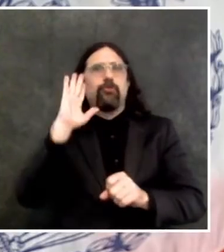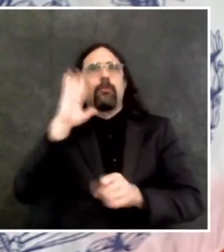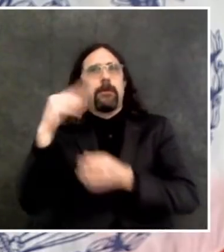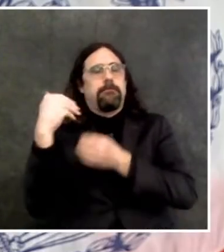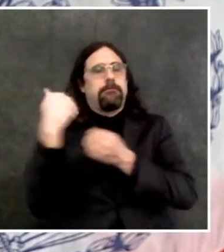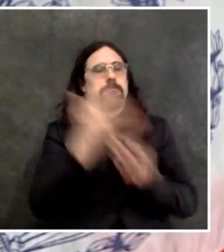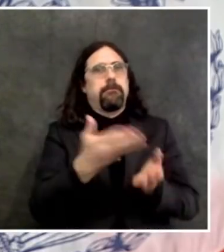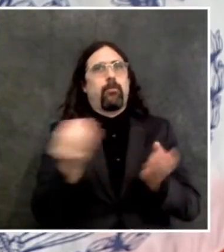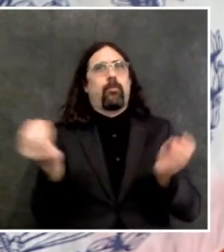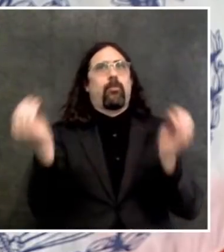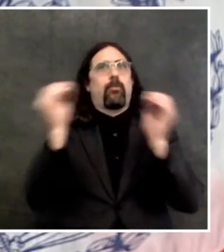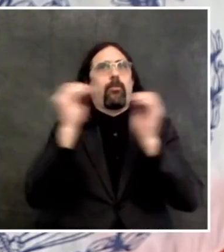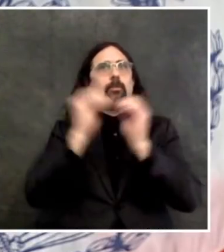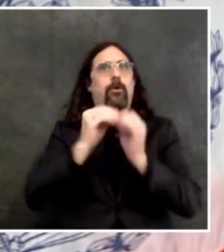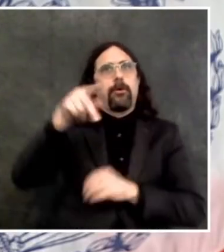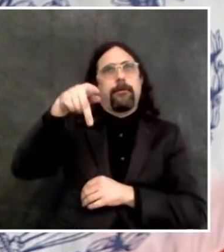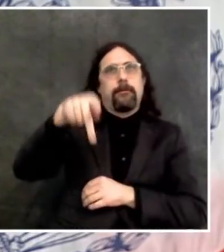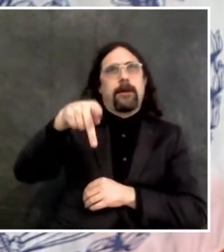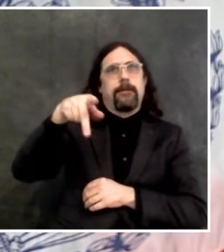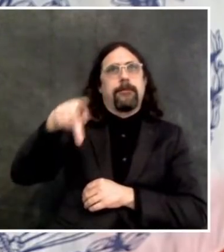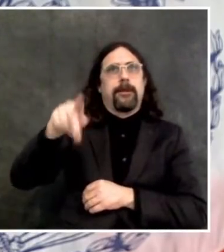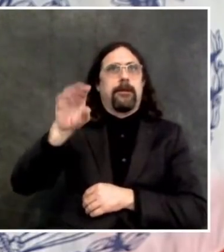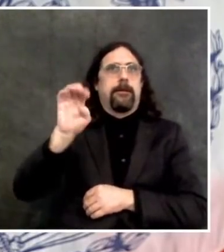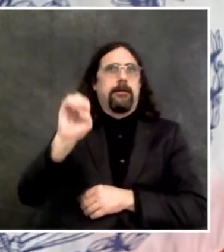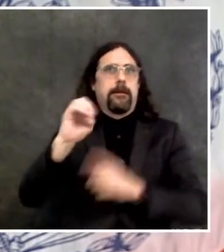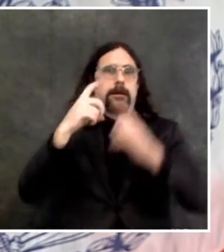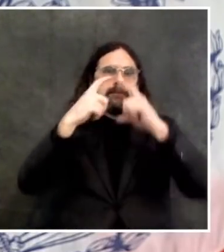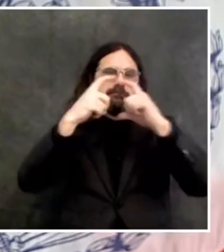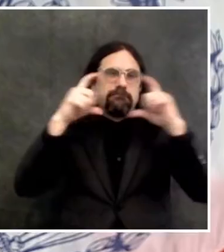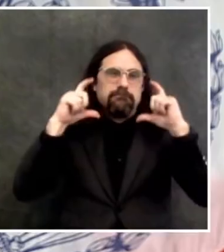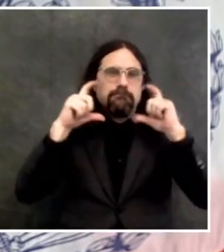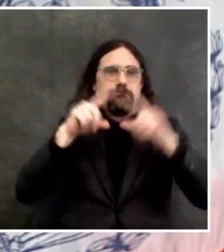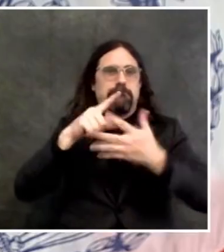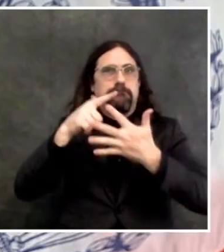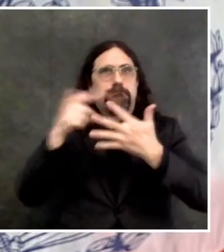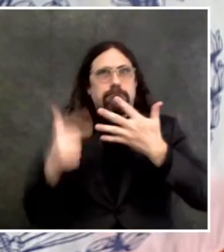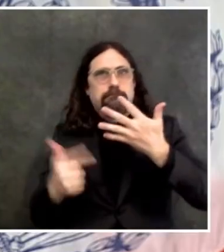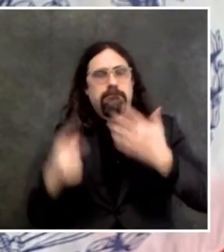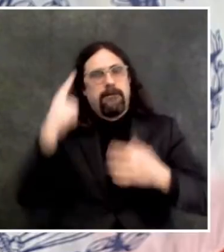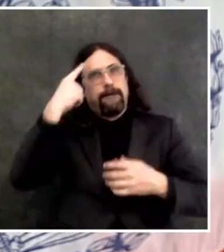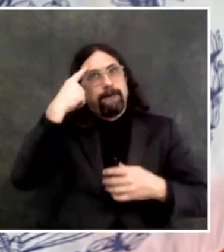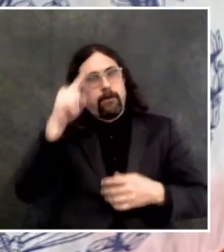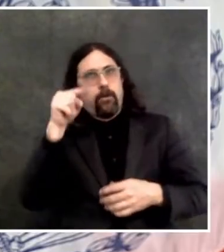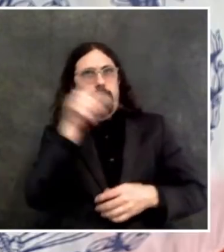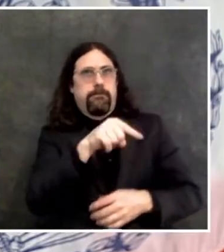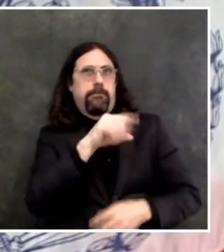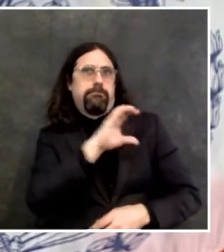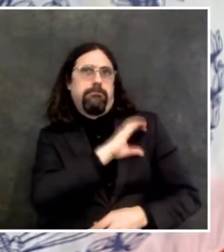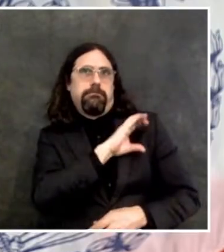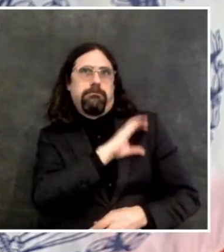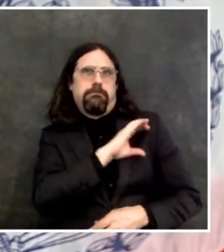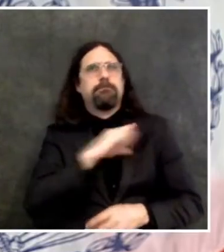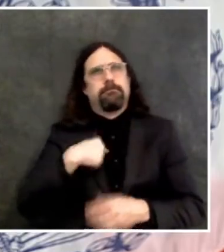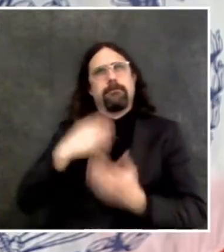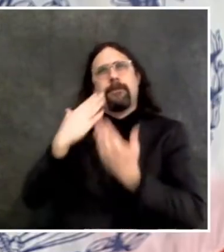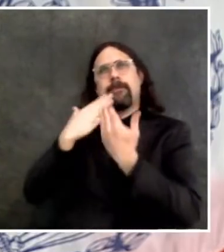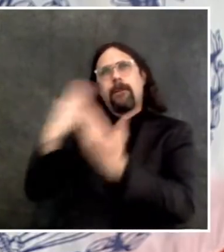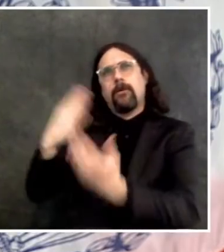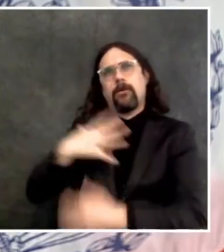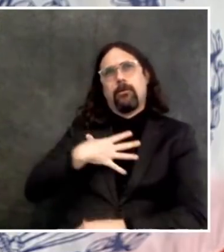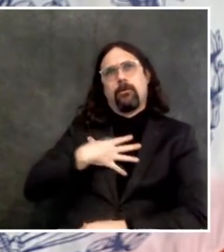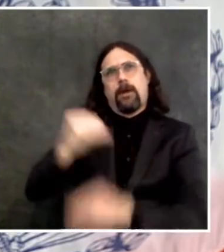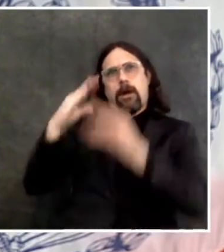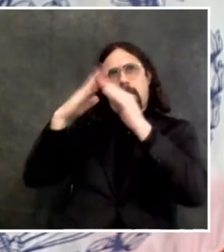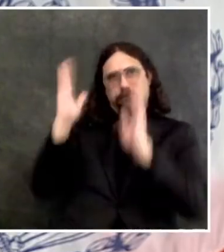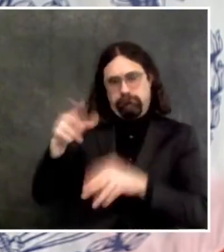real difficult part of the conversation was talking about the days ahead. We went into great detail about the number of New Yorkers